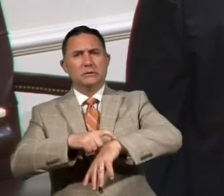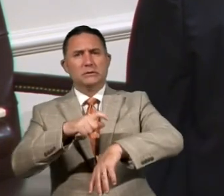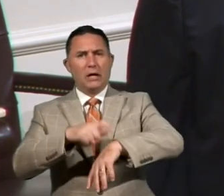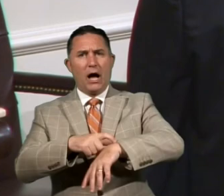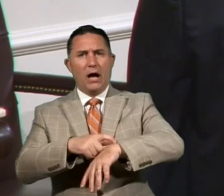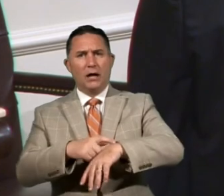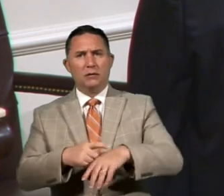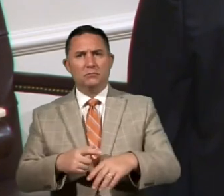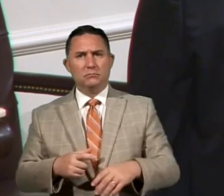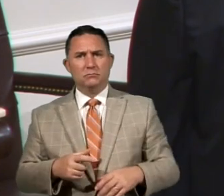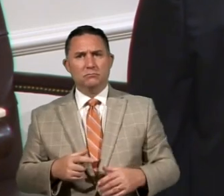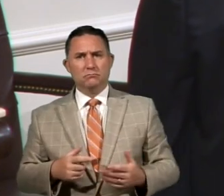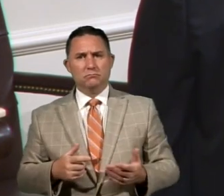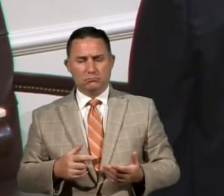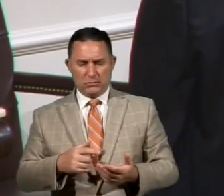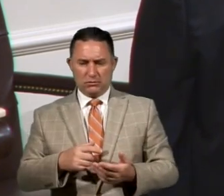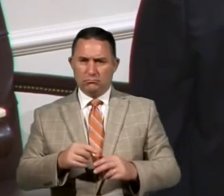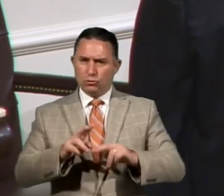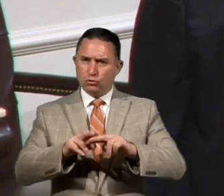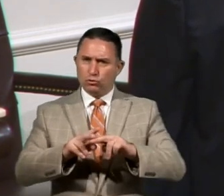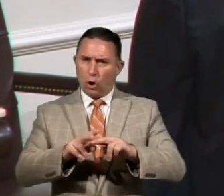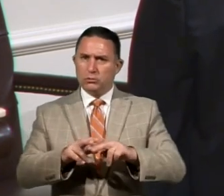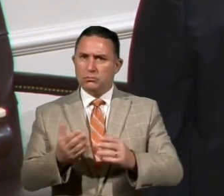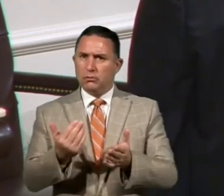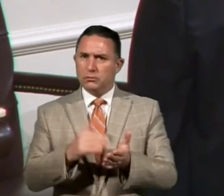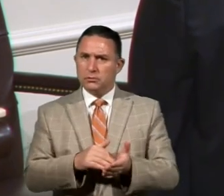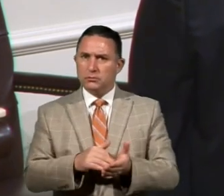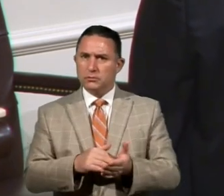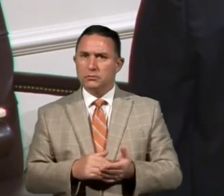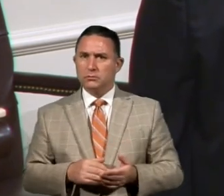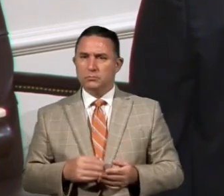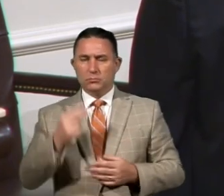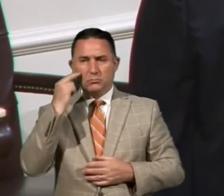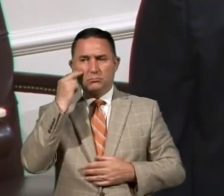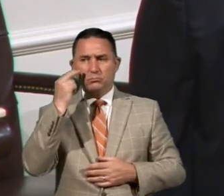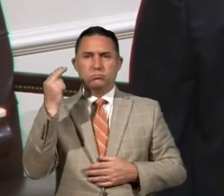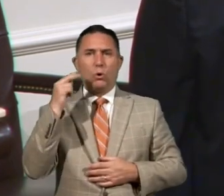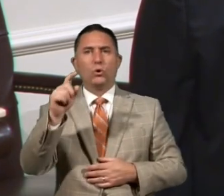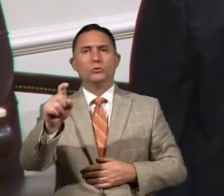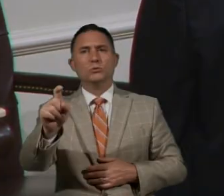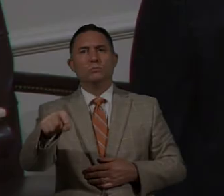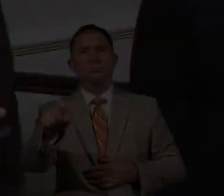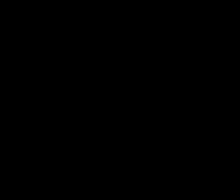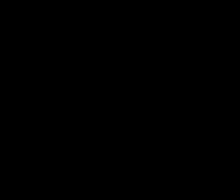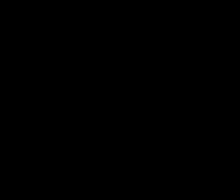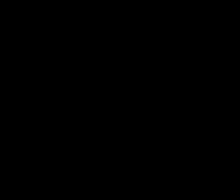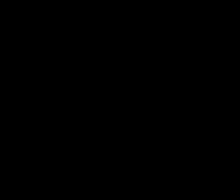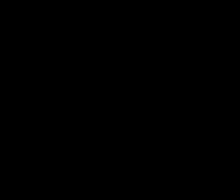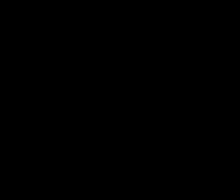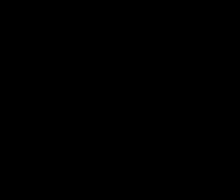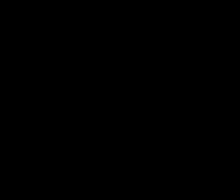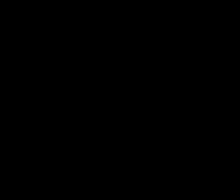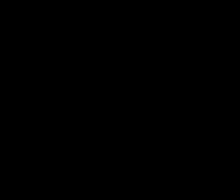for us to be the salt. To be the memorial we're supposed to be.